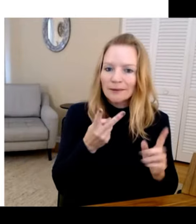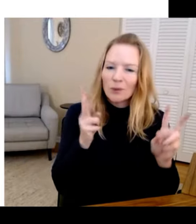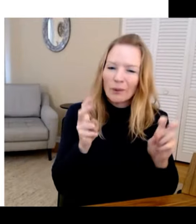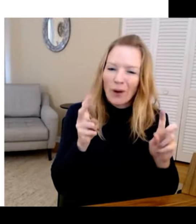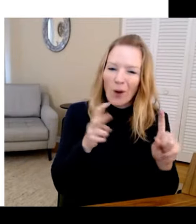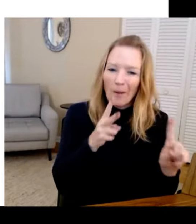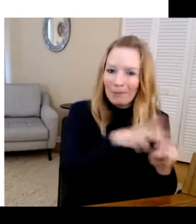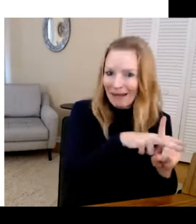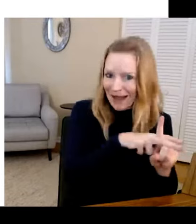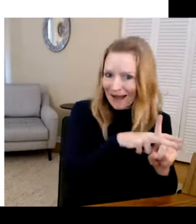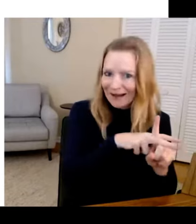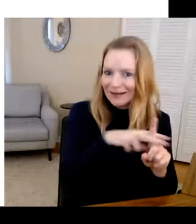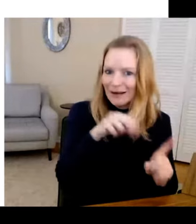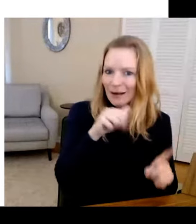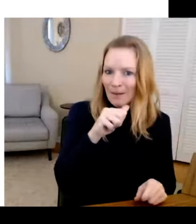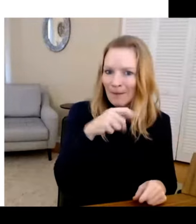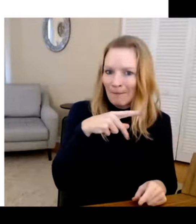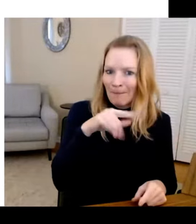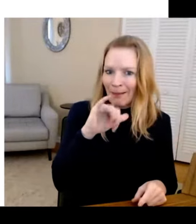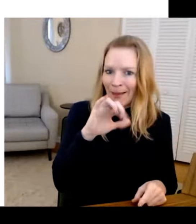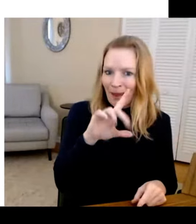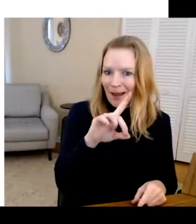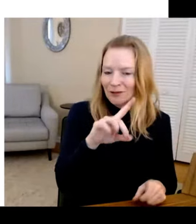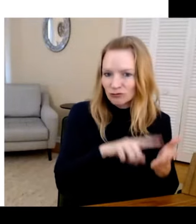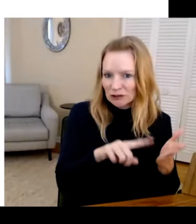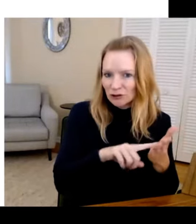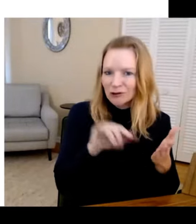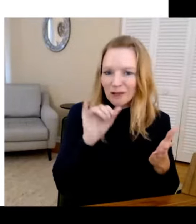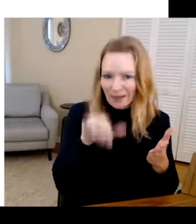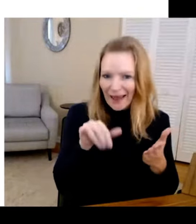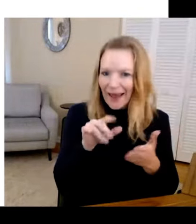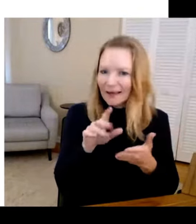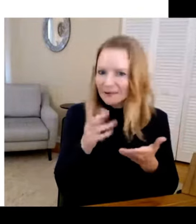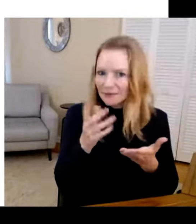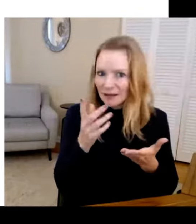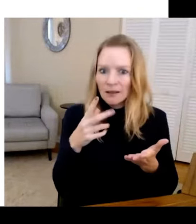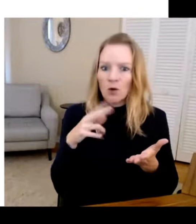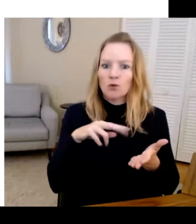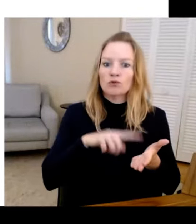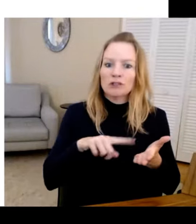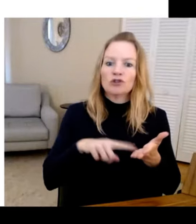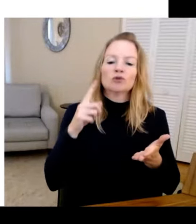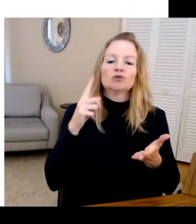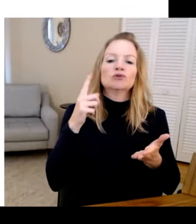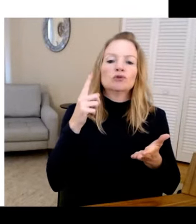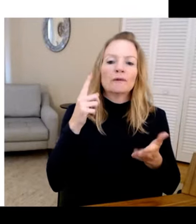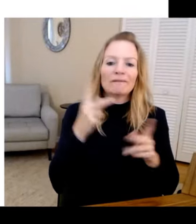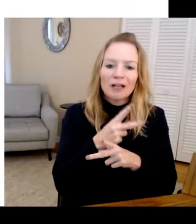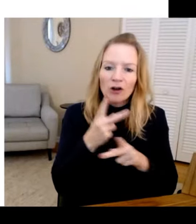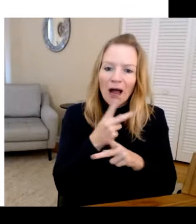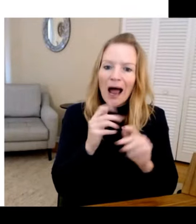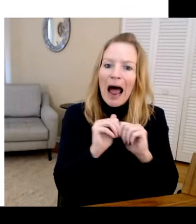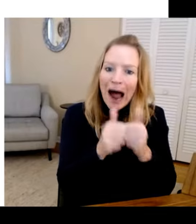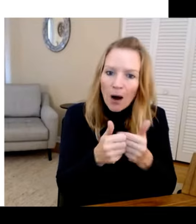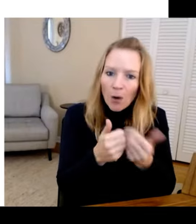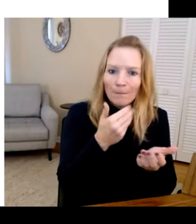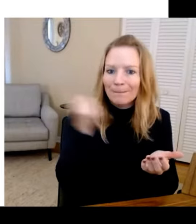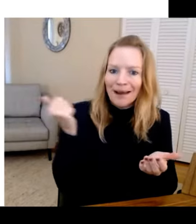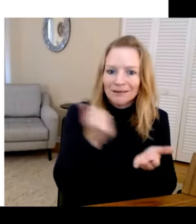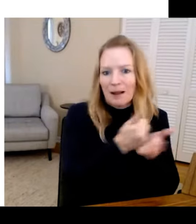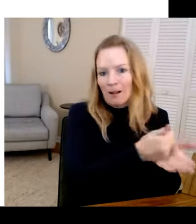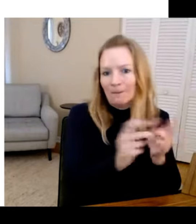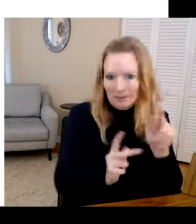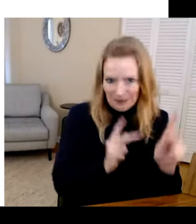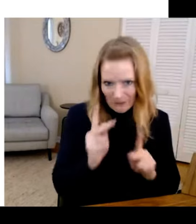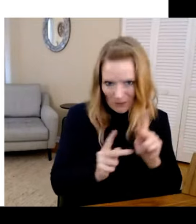research. One is called applied research, and that research is more